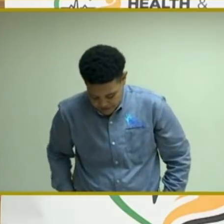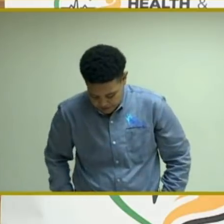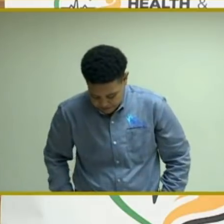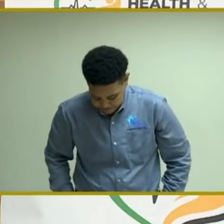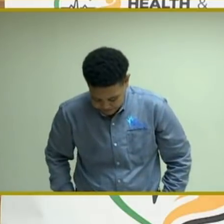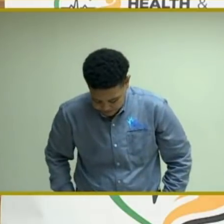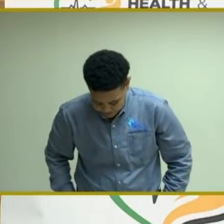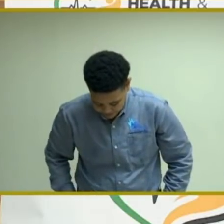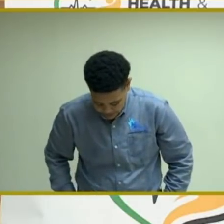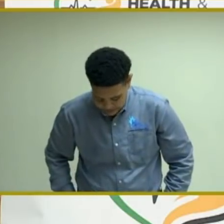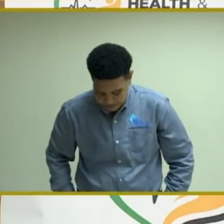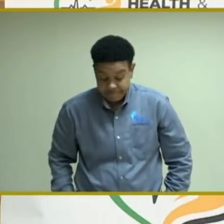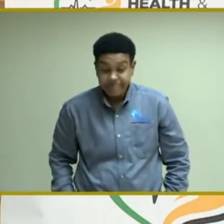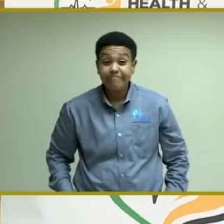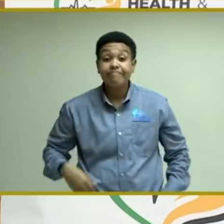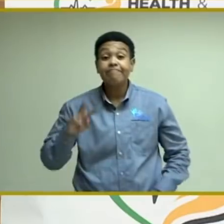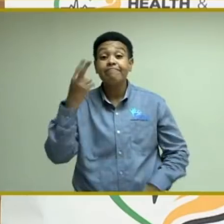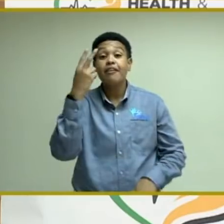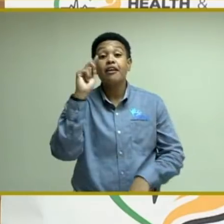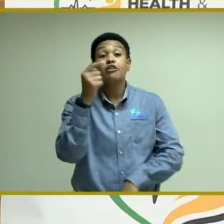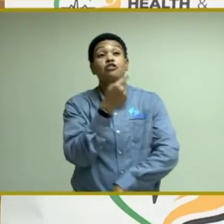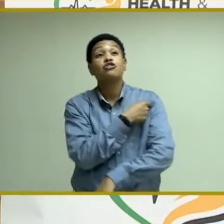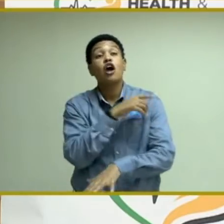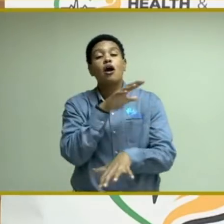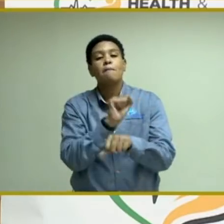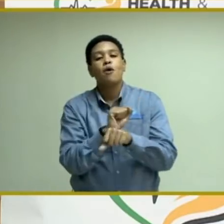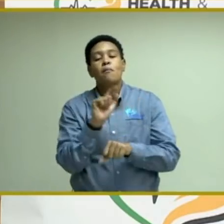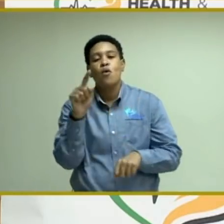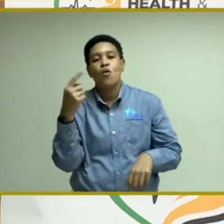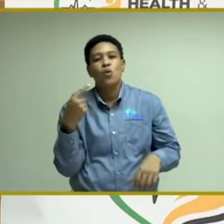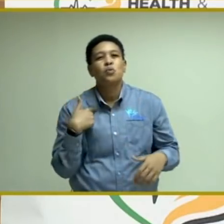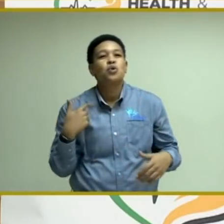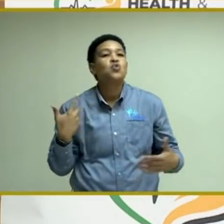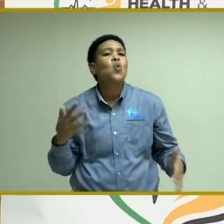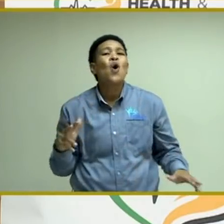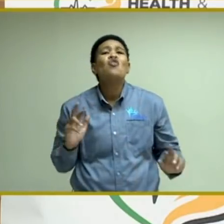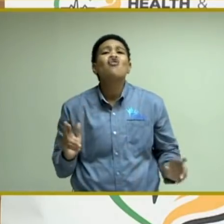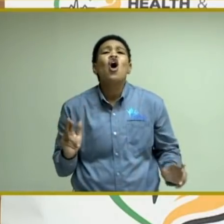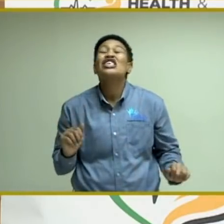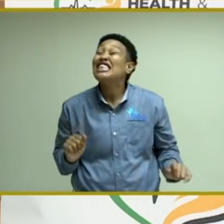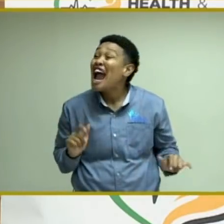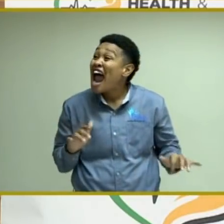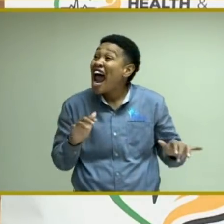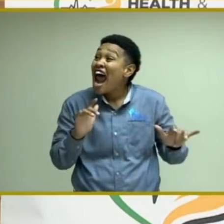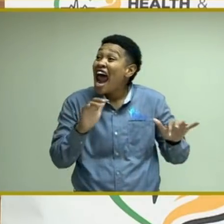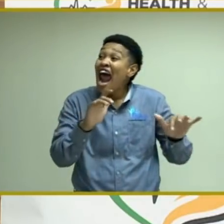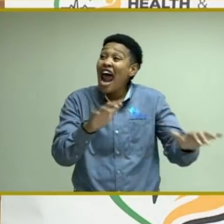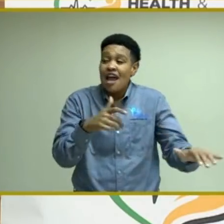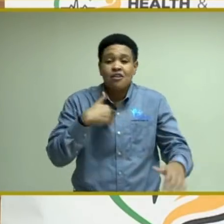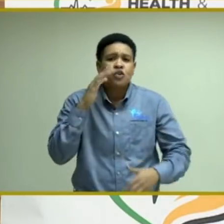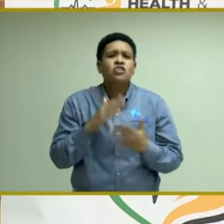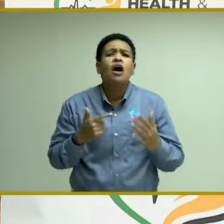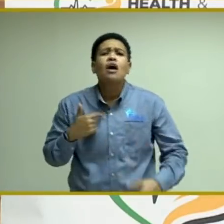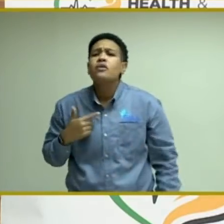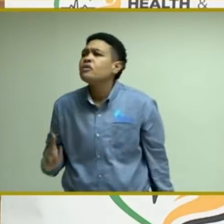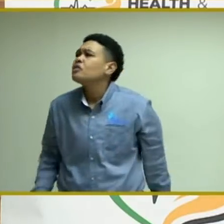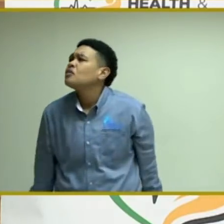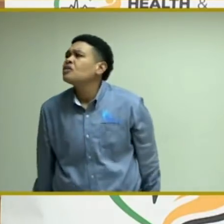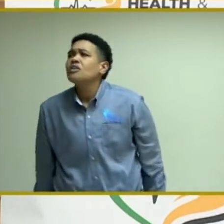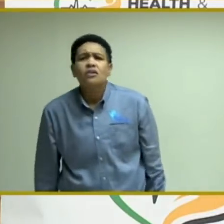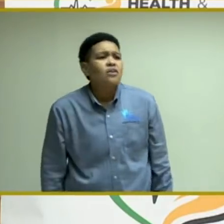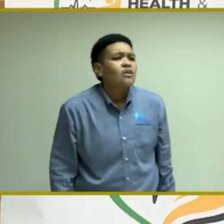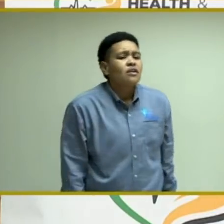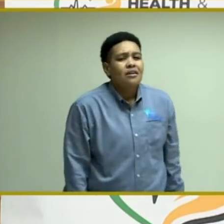an appointment. We're trying to avoid the rush, because we know there is some anxiety out there, and